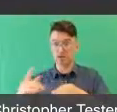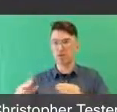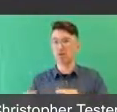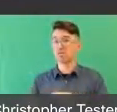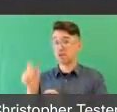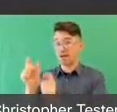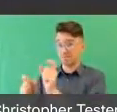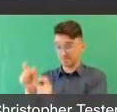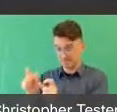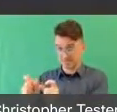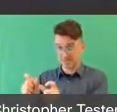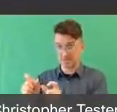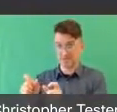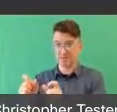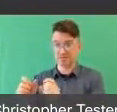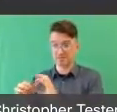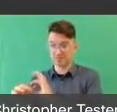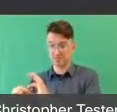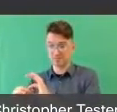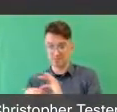COVID-19 response and recovery?